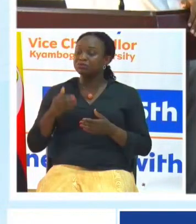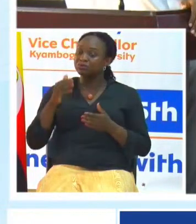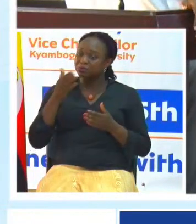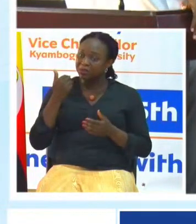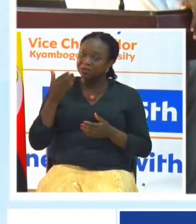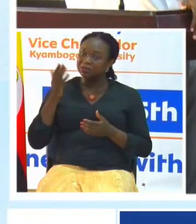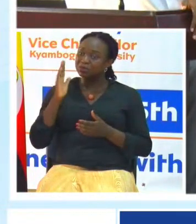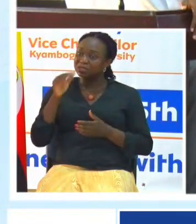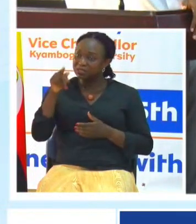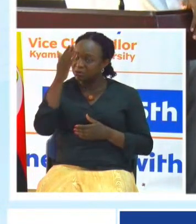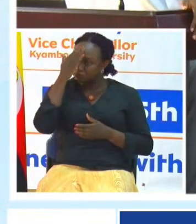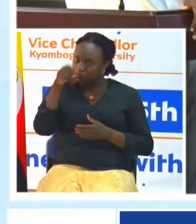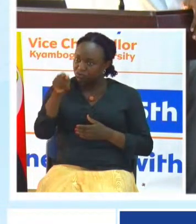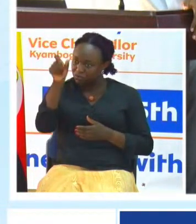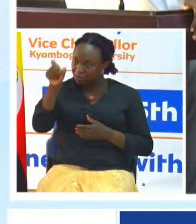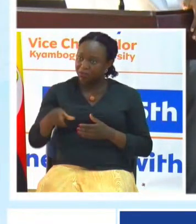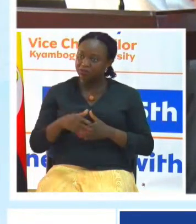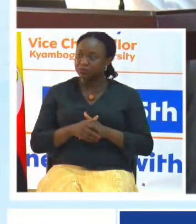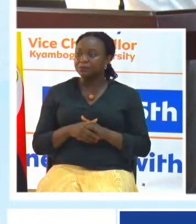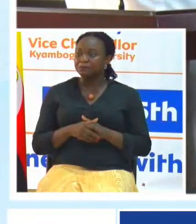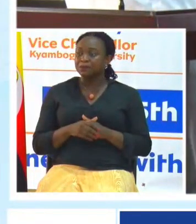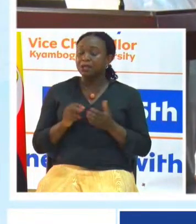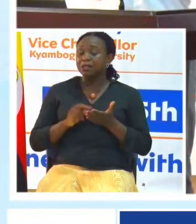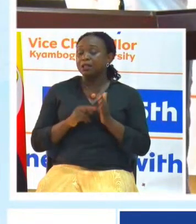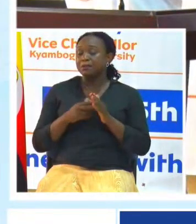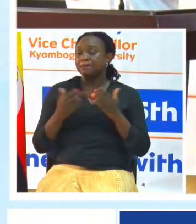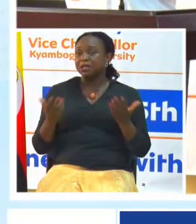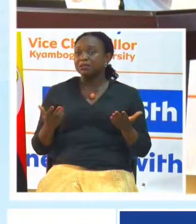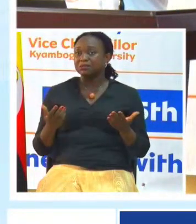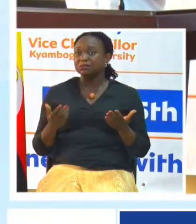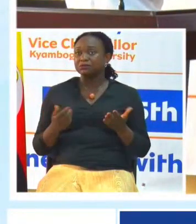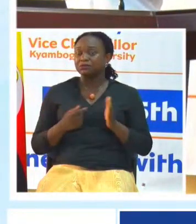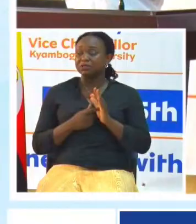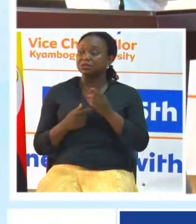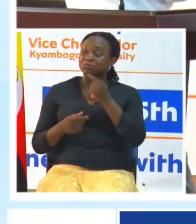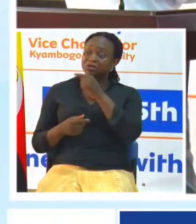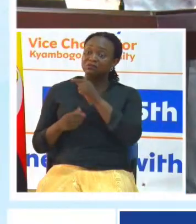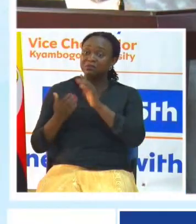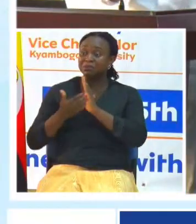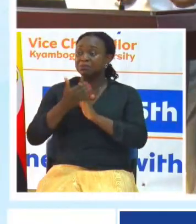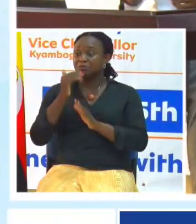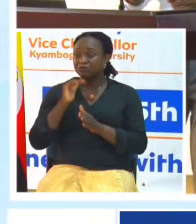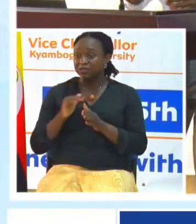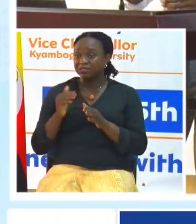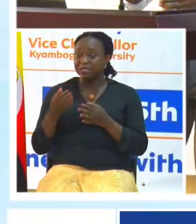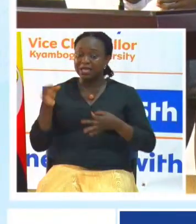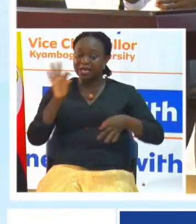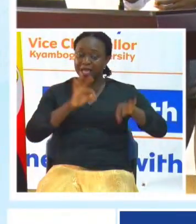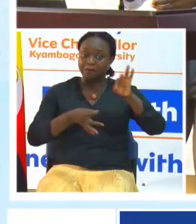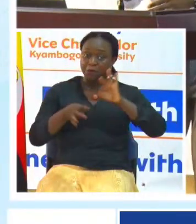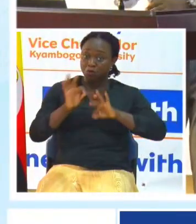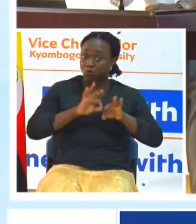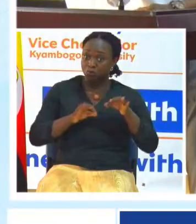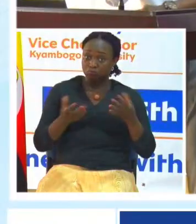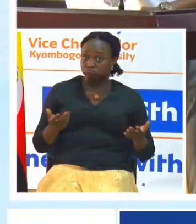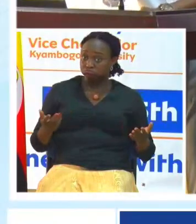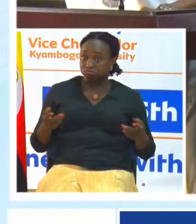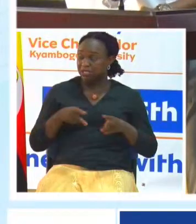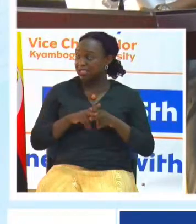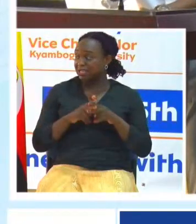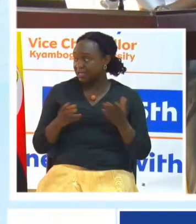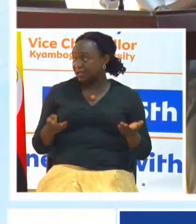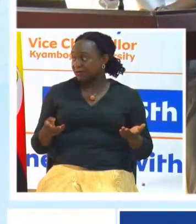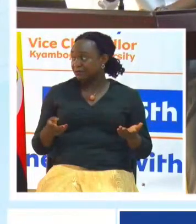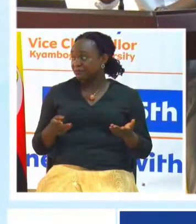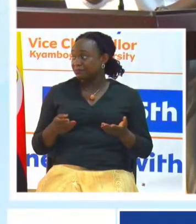you. So meaning that if I am your professor of maybe chemical engineering, I will not